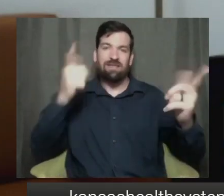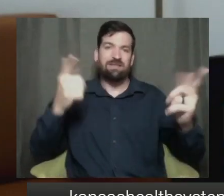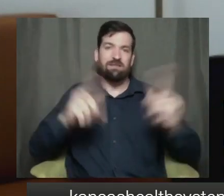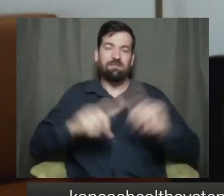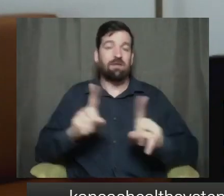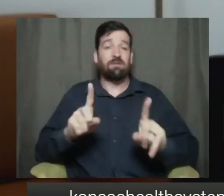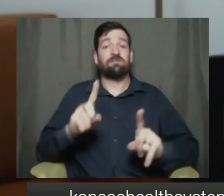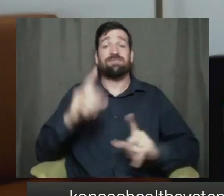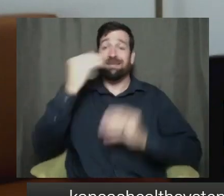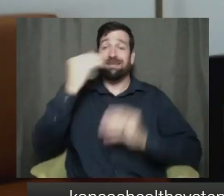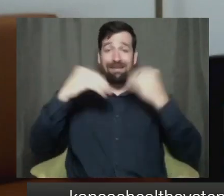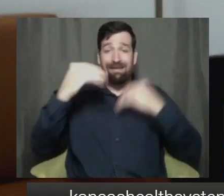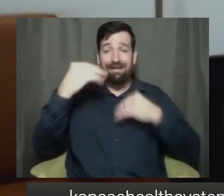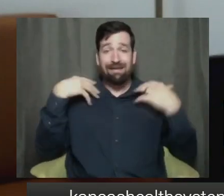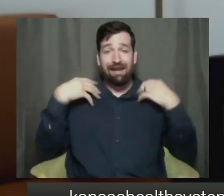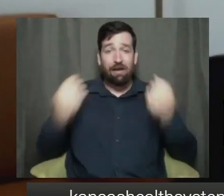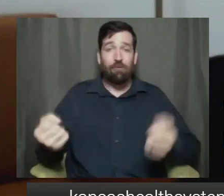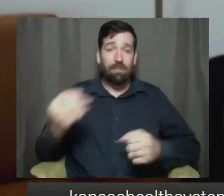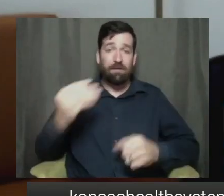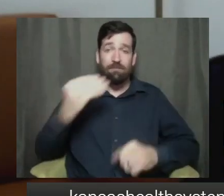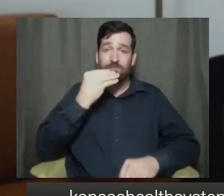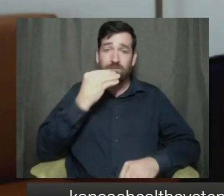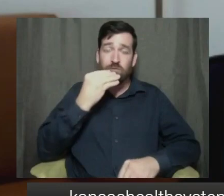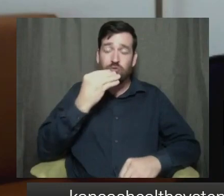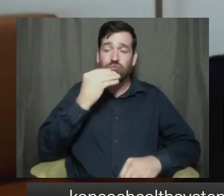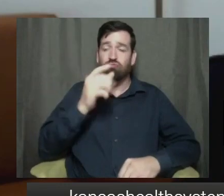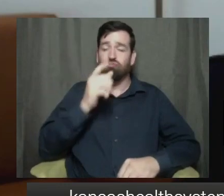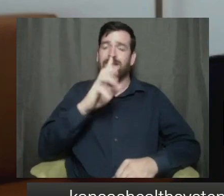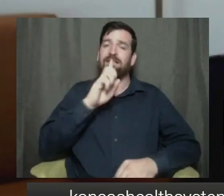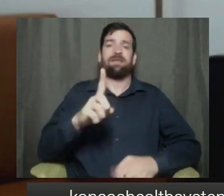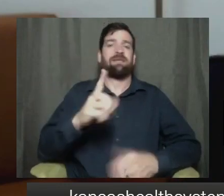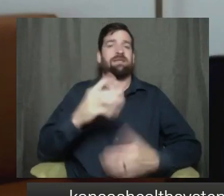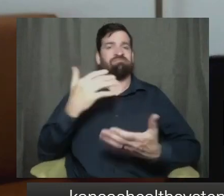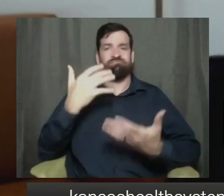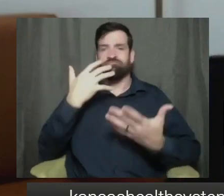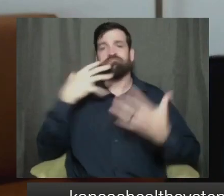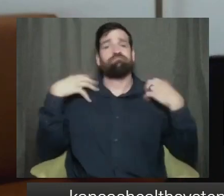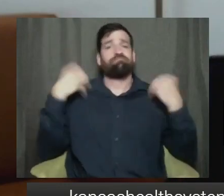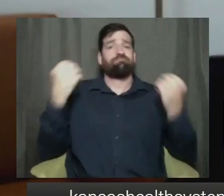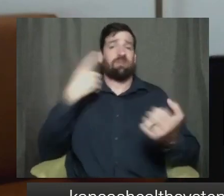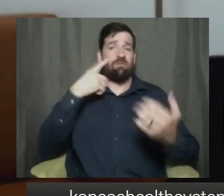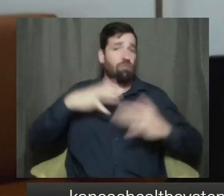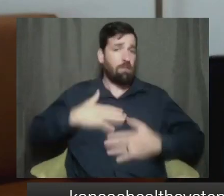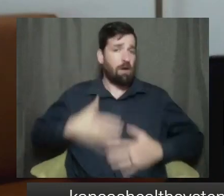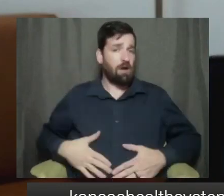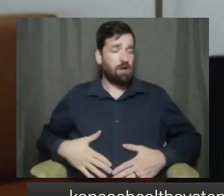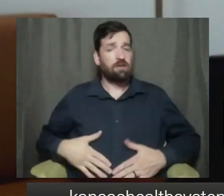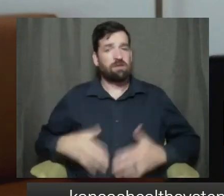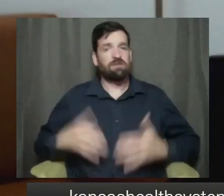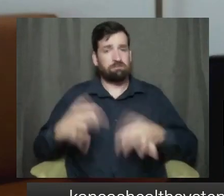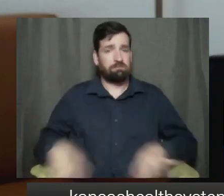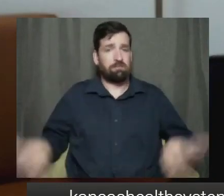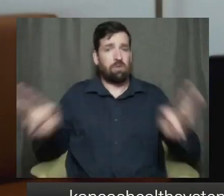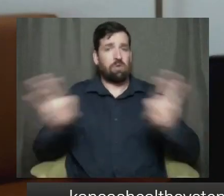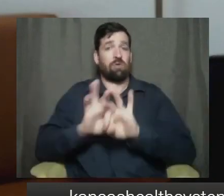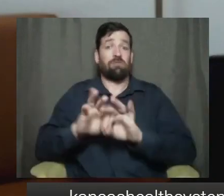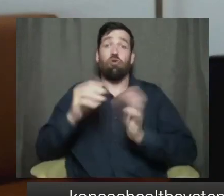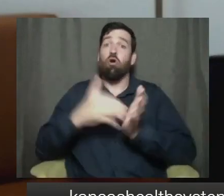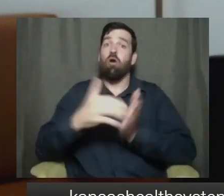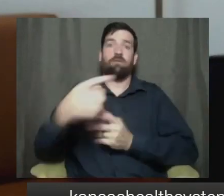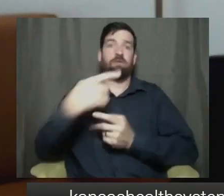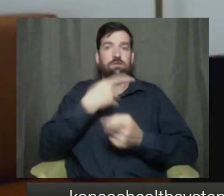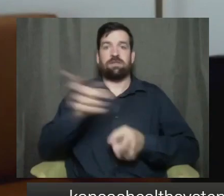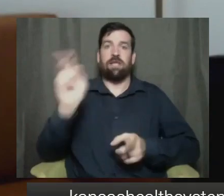a healthy diet, eating food that really nourishes your body goes a long way. I often tell my patients that food is one of the